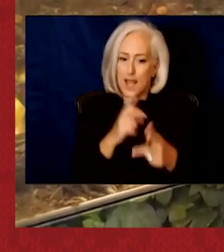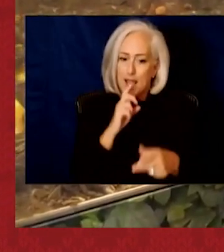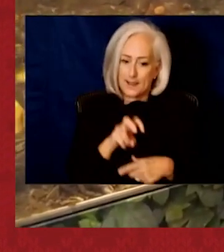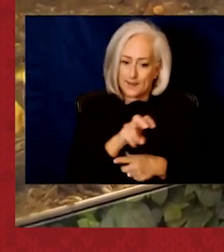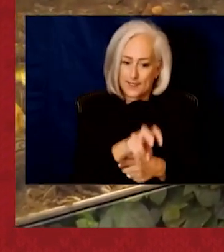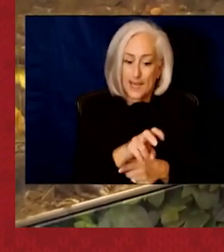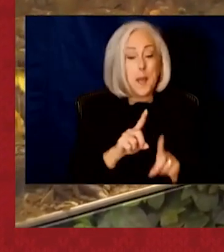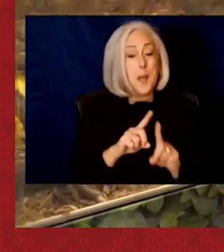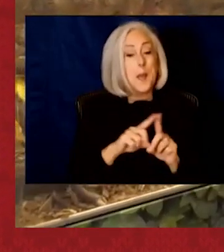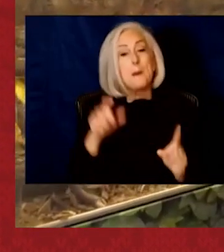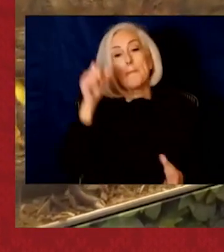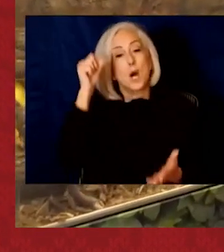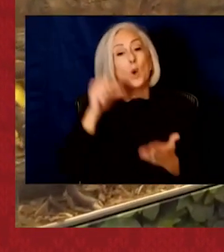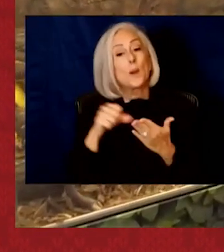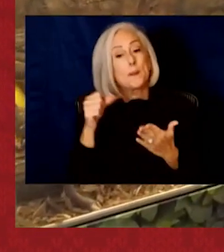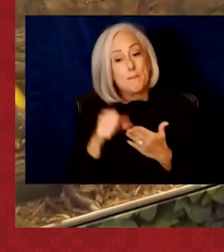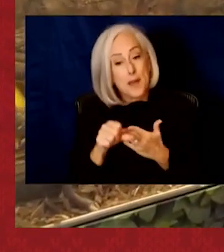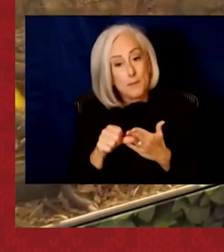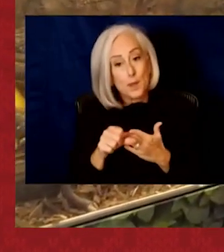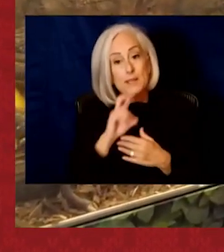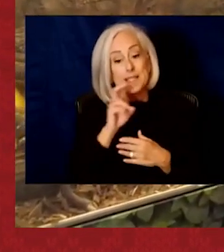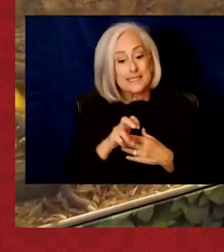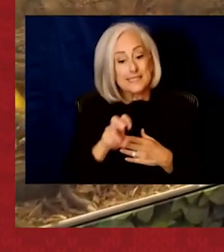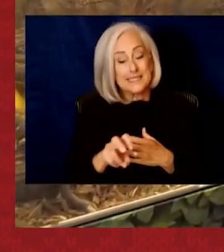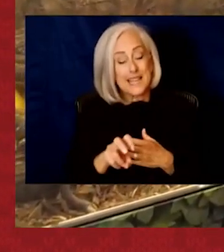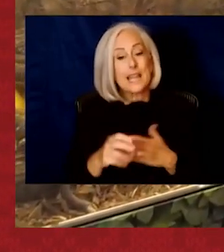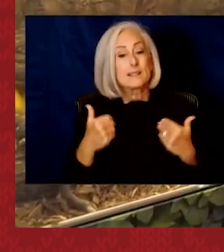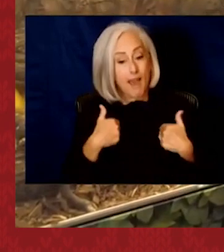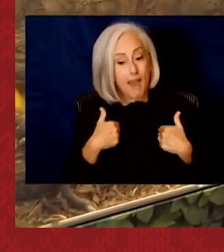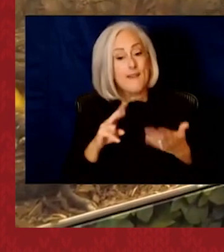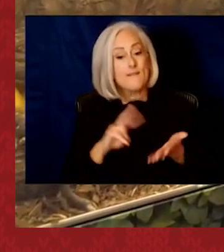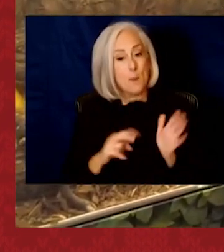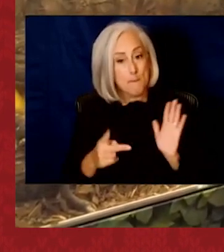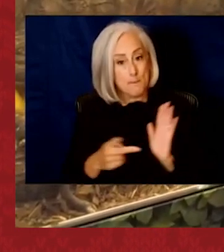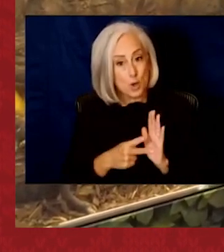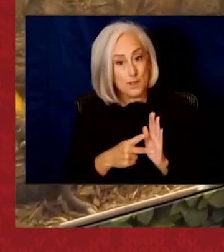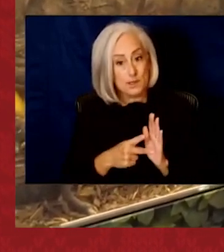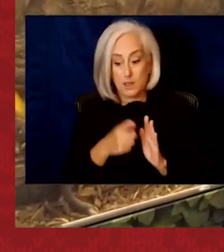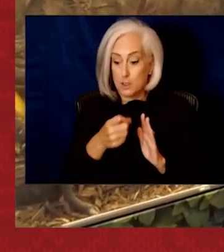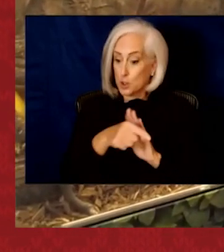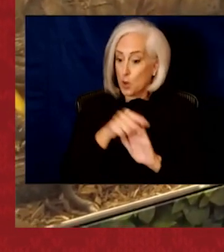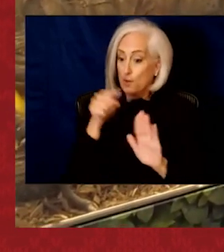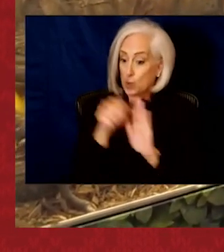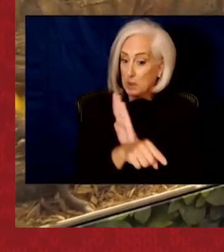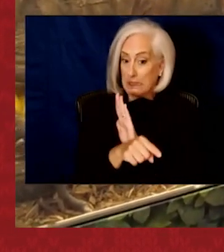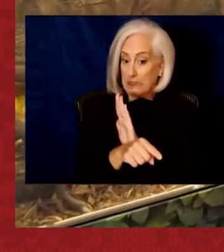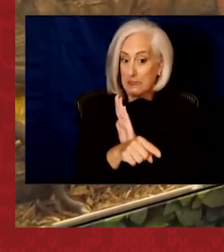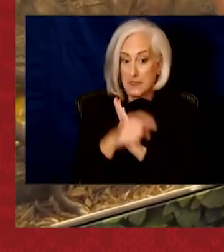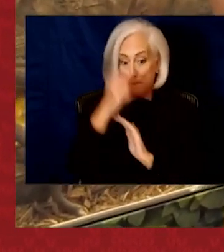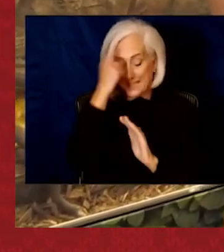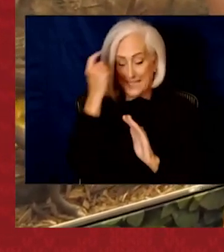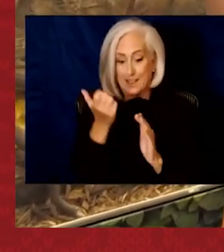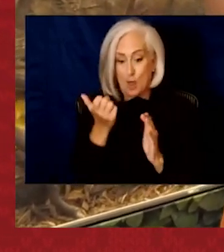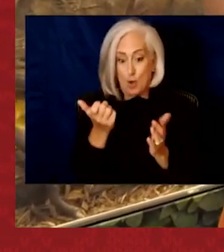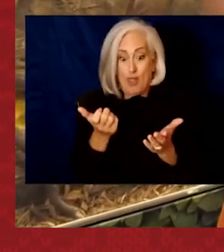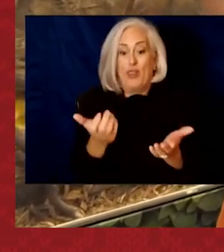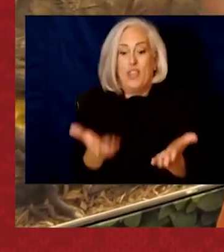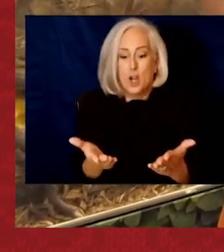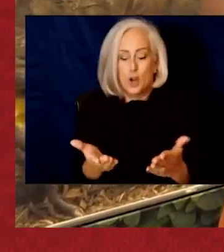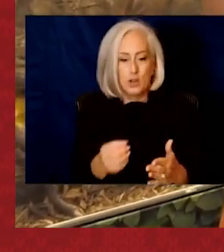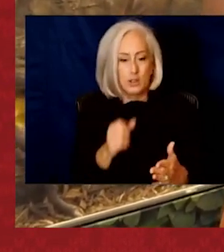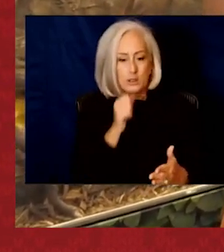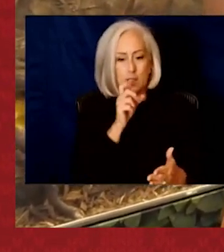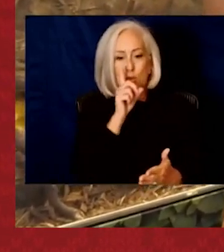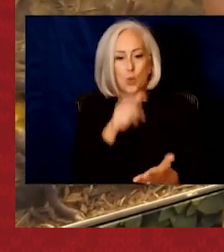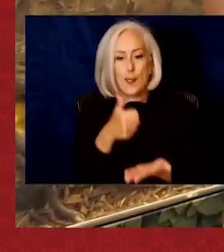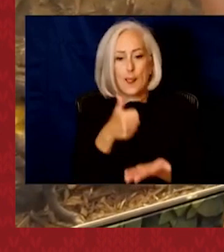remember that snakes do serve a purpose, so just killing them for being there doesn't really help matters